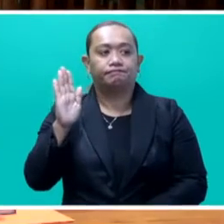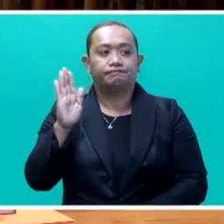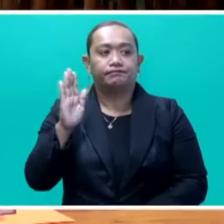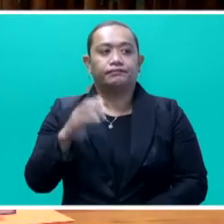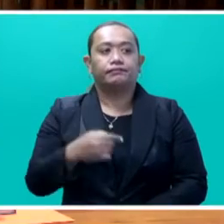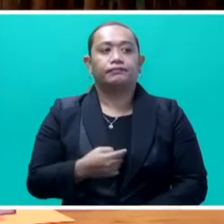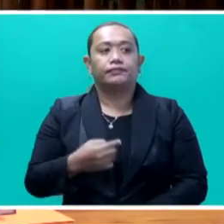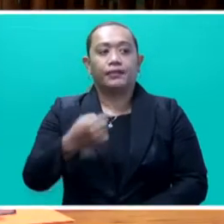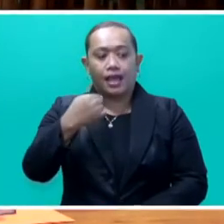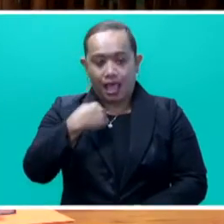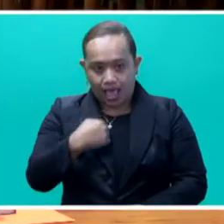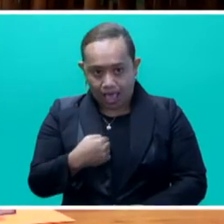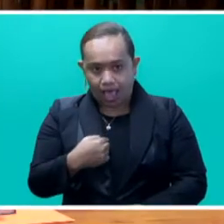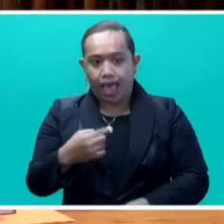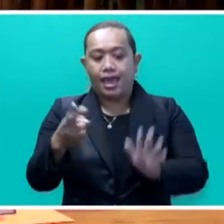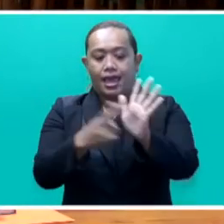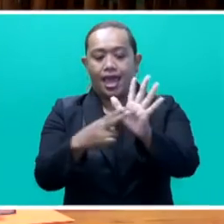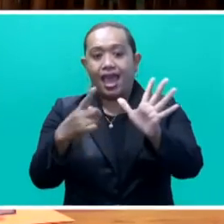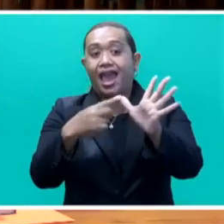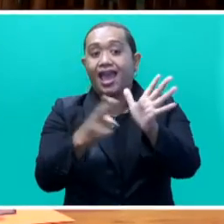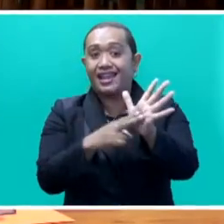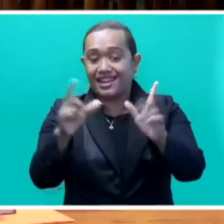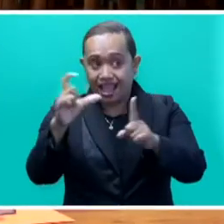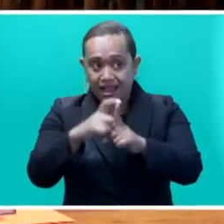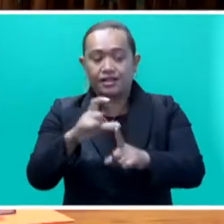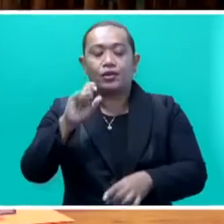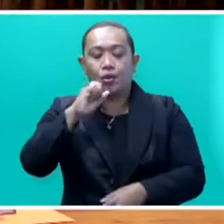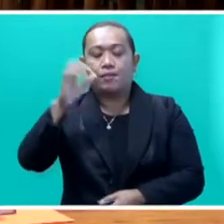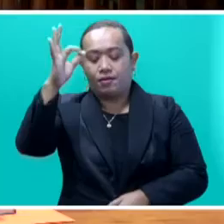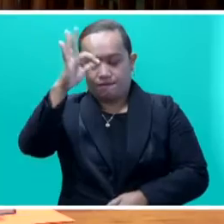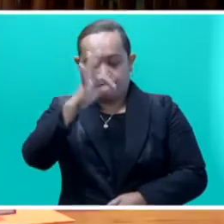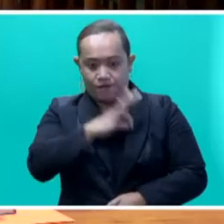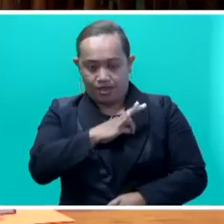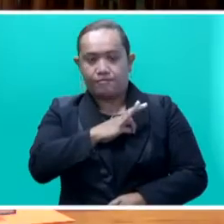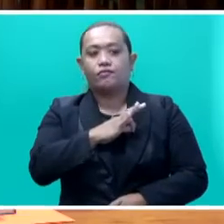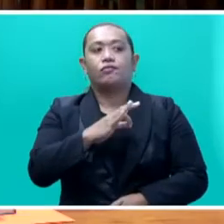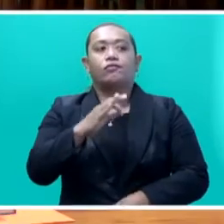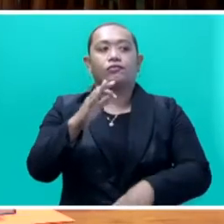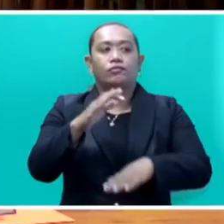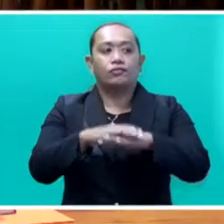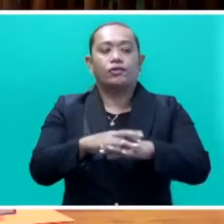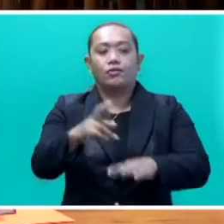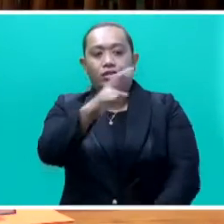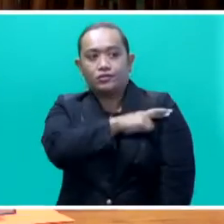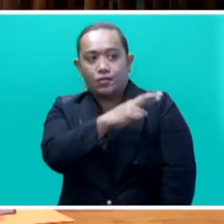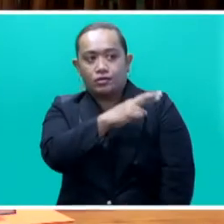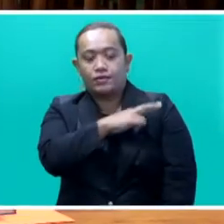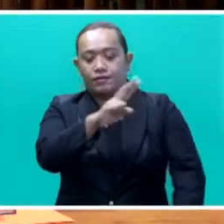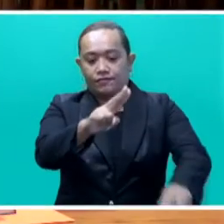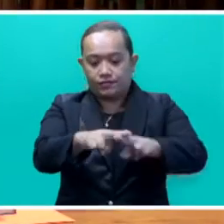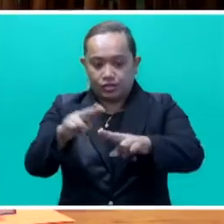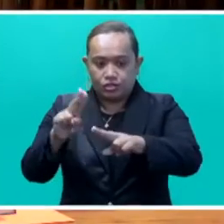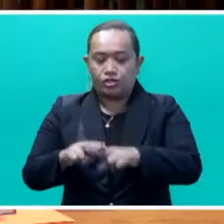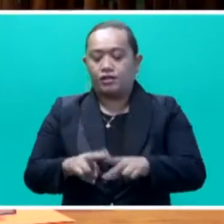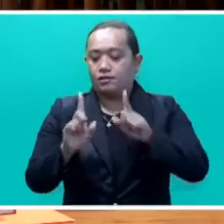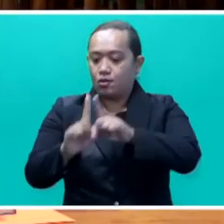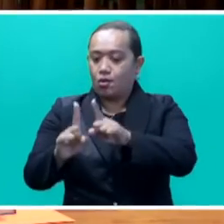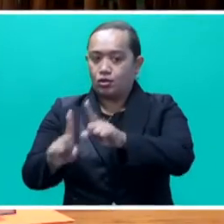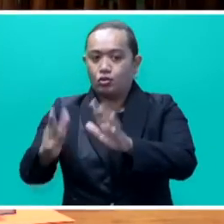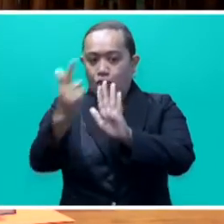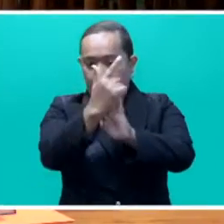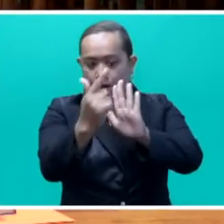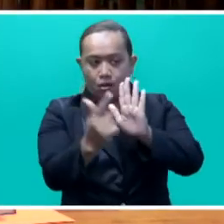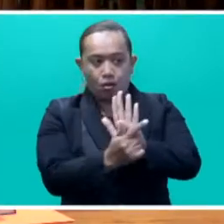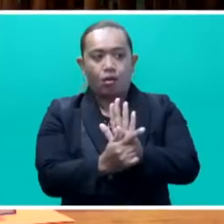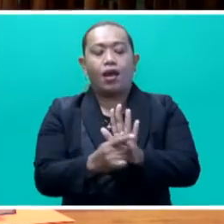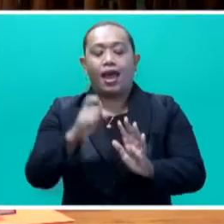I, Sachida Nand, swear that I will be faithful and bear true allegiance to the Republic of Fiji according to the law, and I